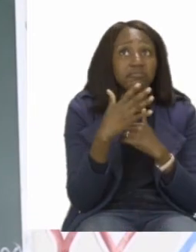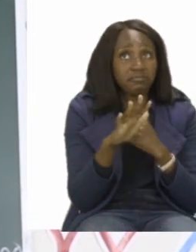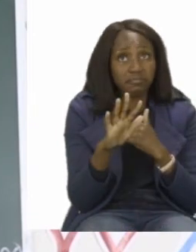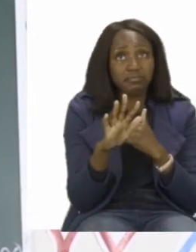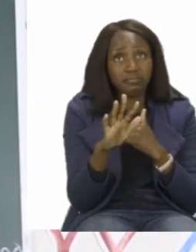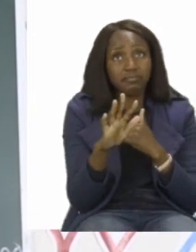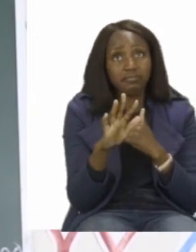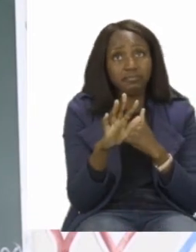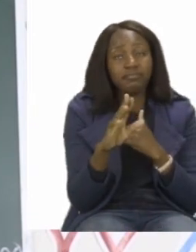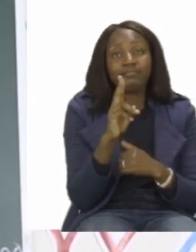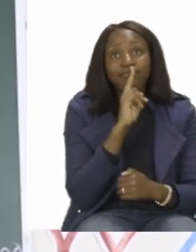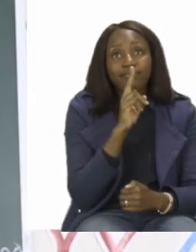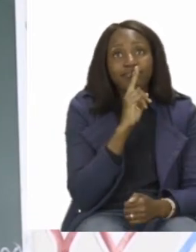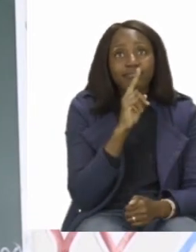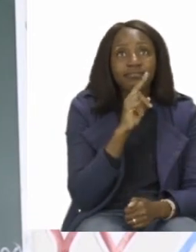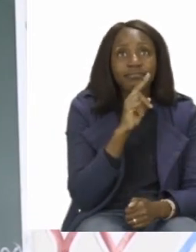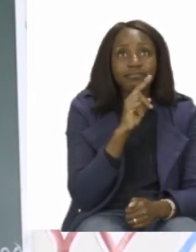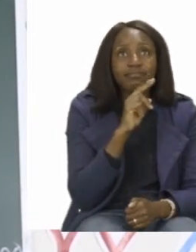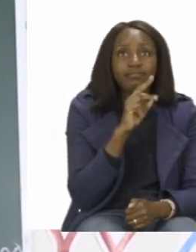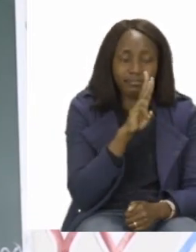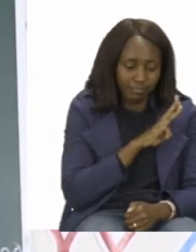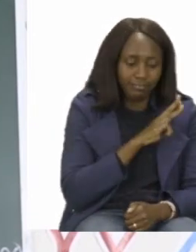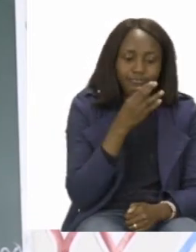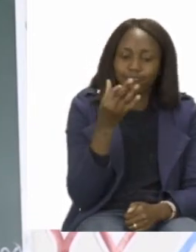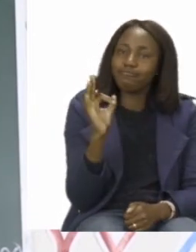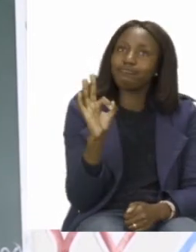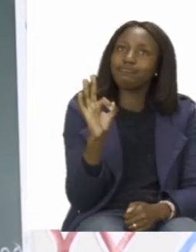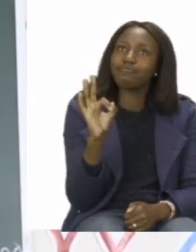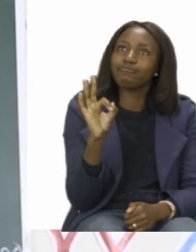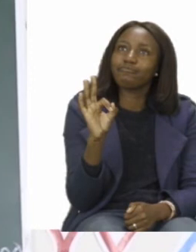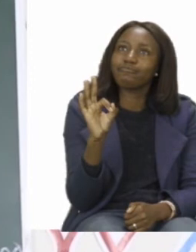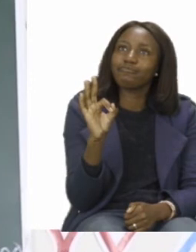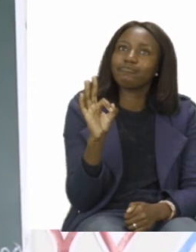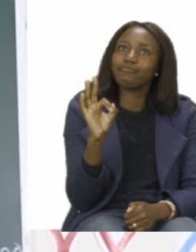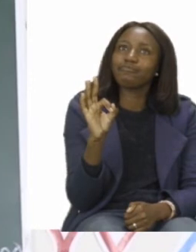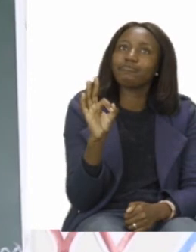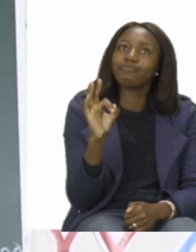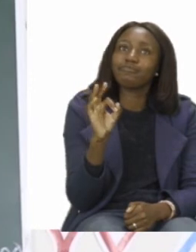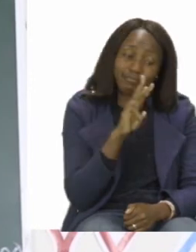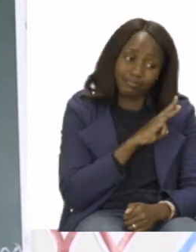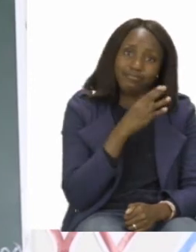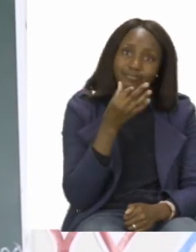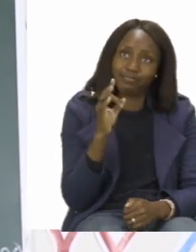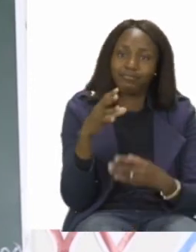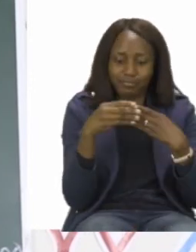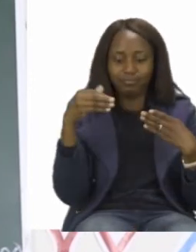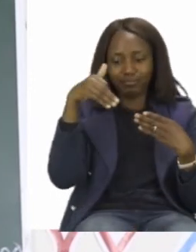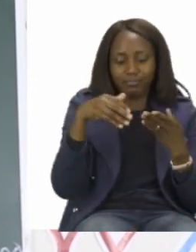So that means that Bia will have 39 Namibian